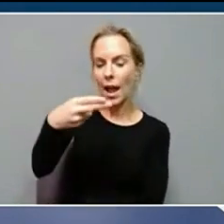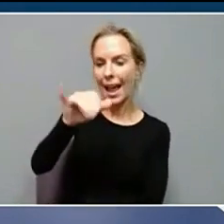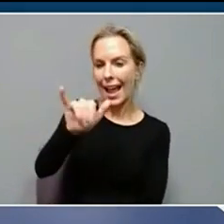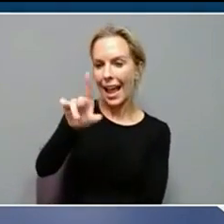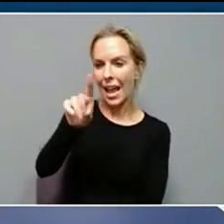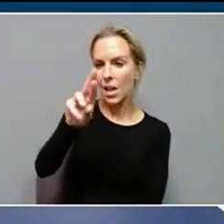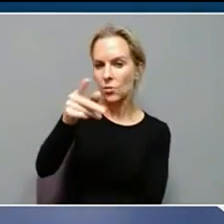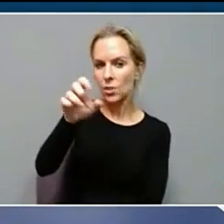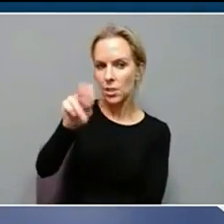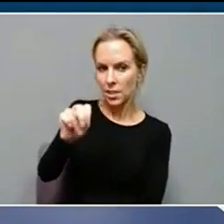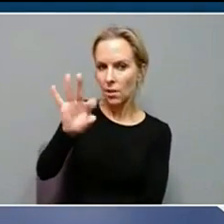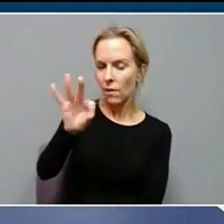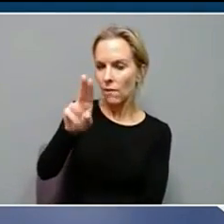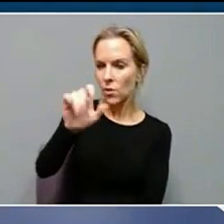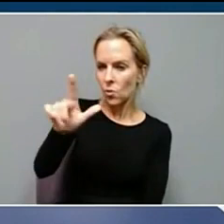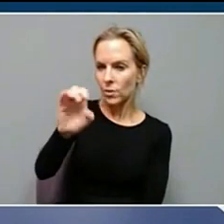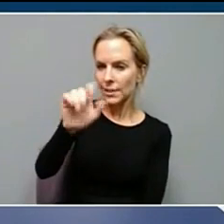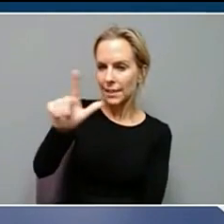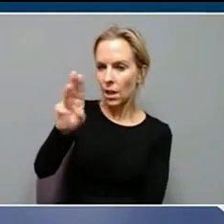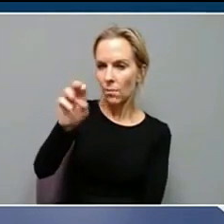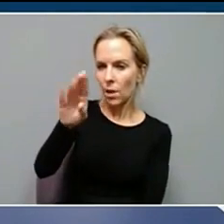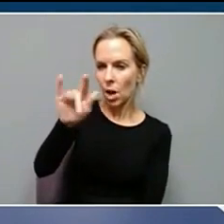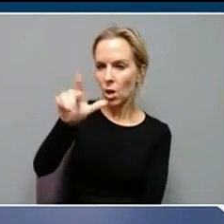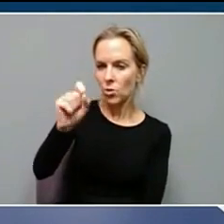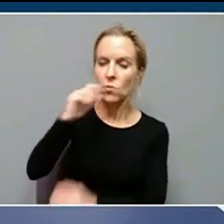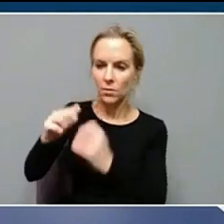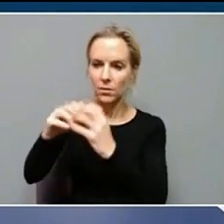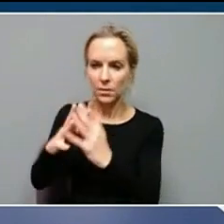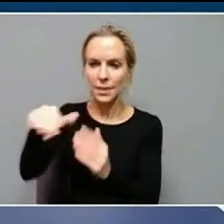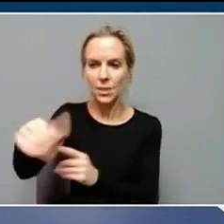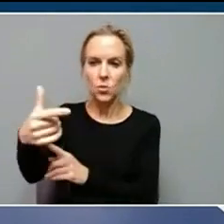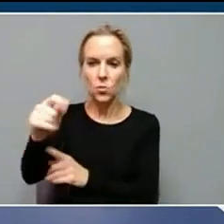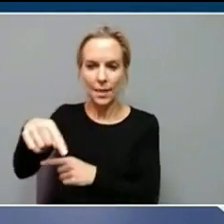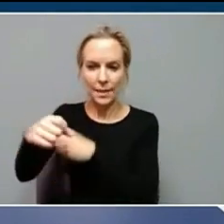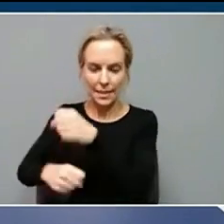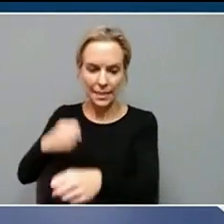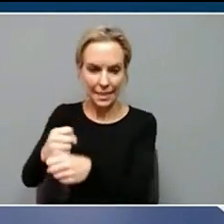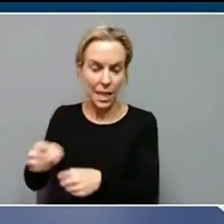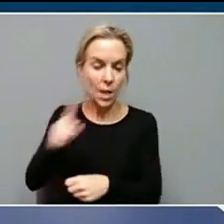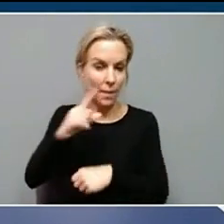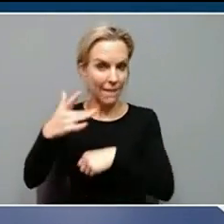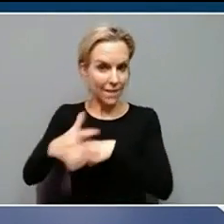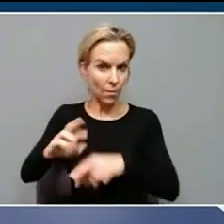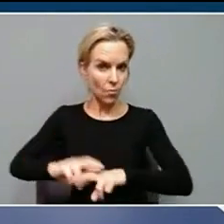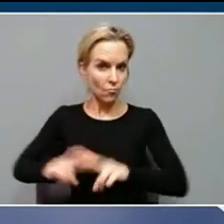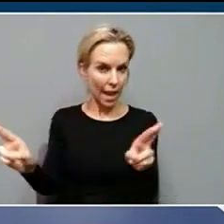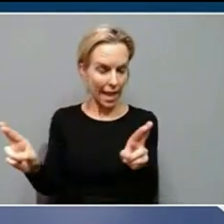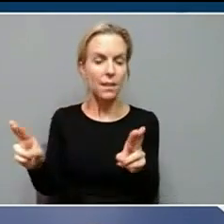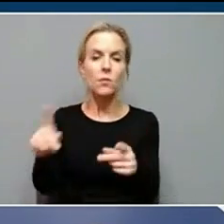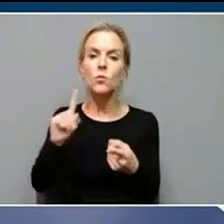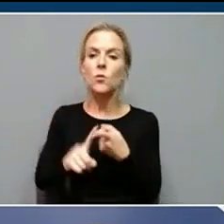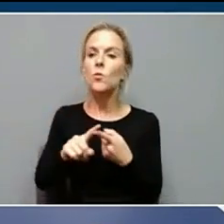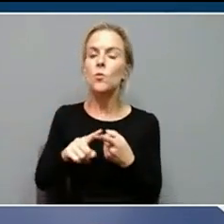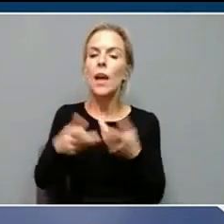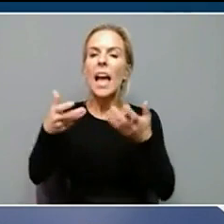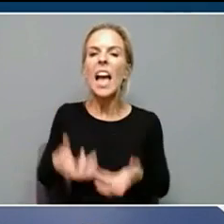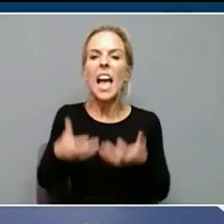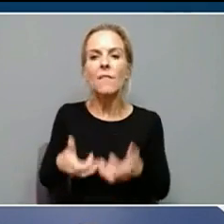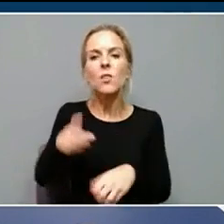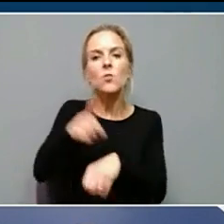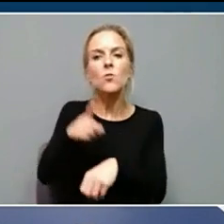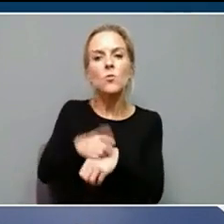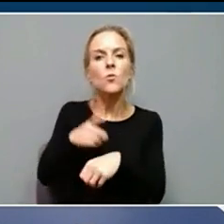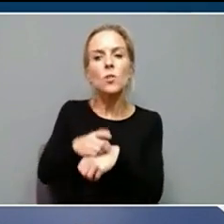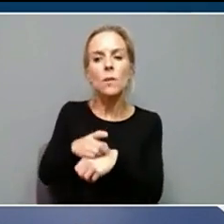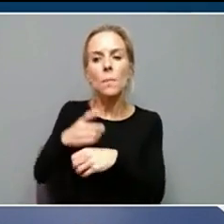Georgetown beginning this year. These hydrogen fuel cell modules will be available to heavy-duty commercial truck makers, allowing the big